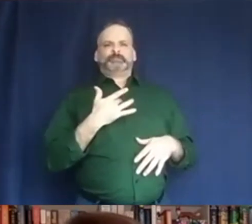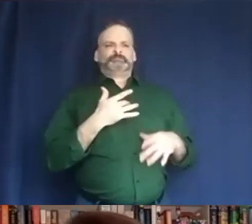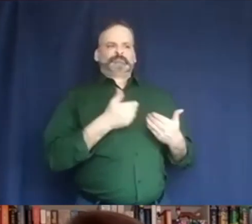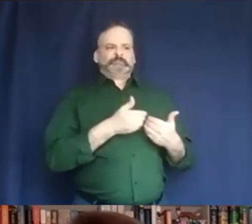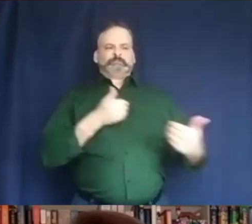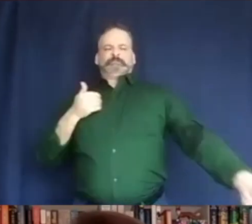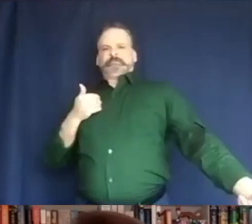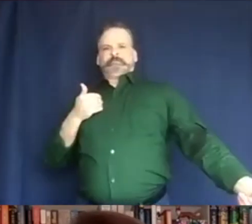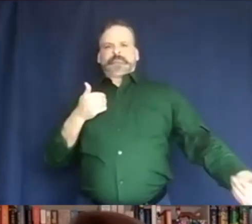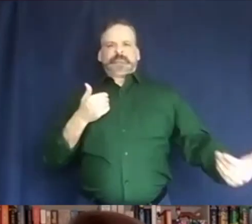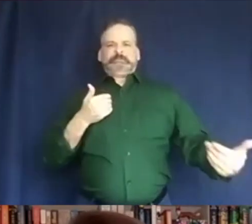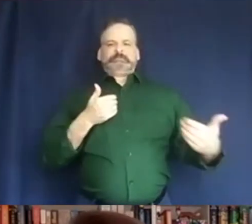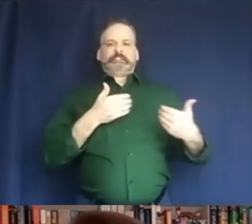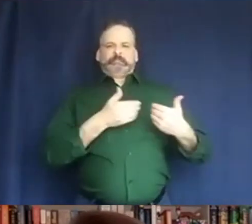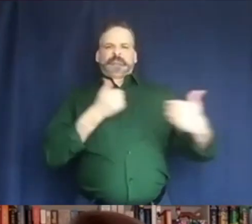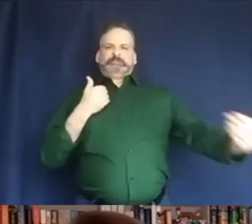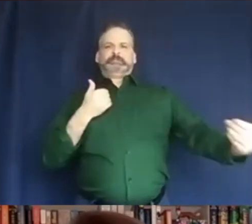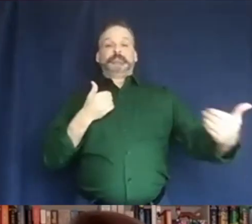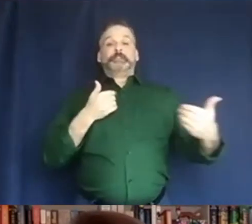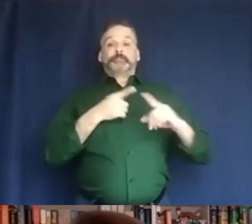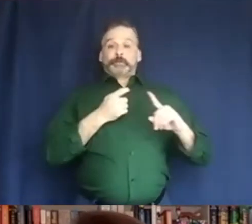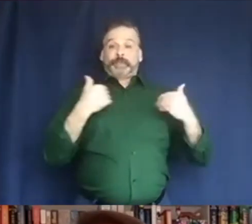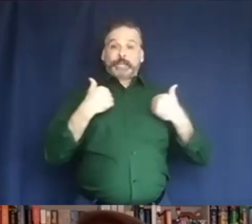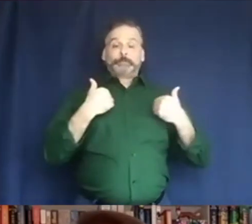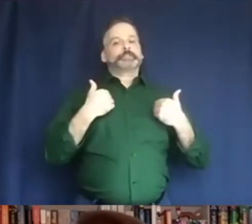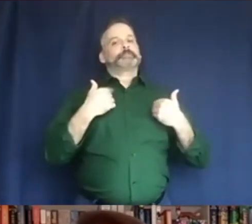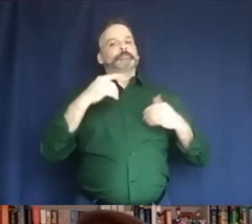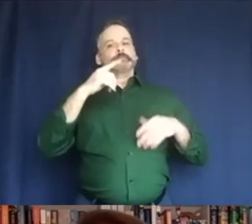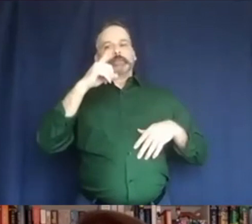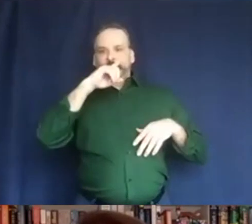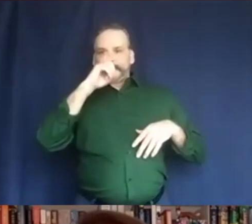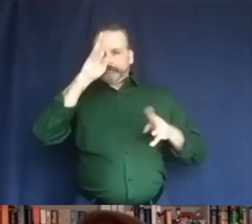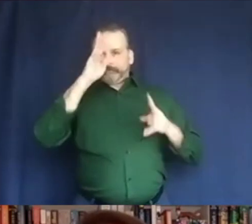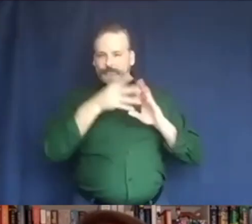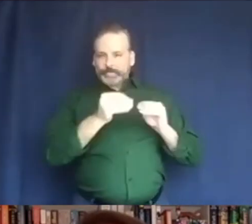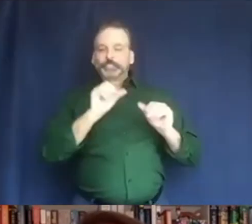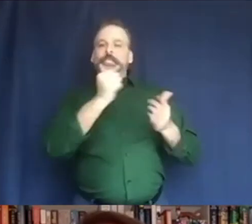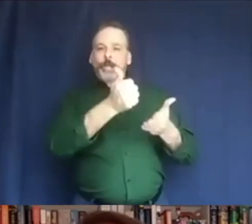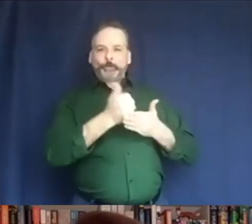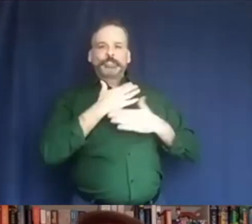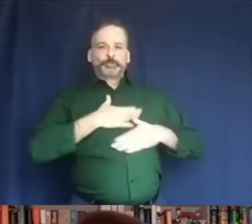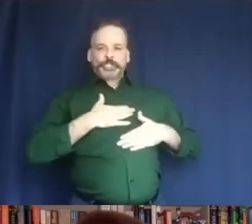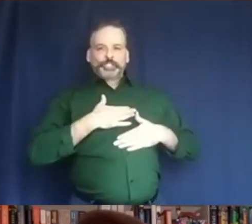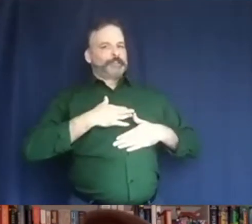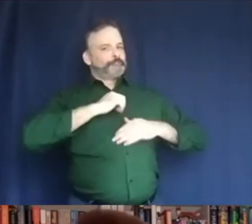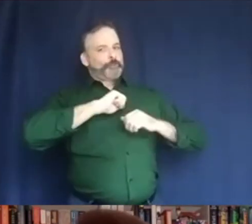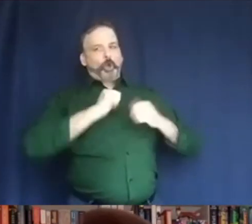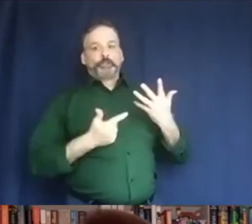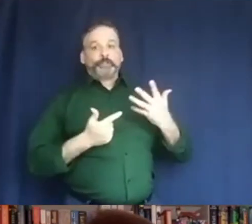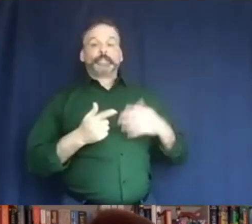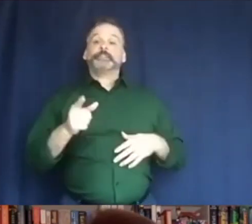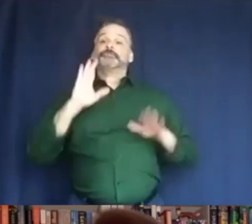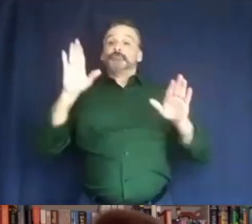and fiction can help us appreciate all of it. Mm-hmm. That is great. And I feel like someone